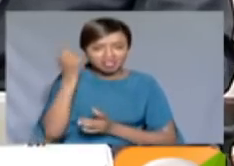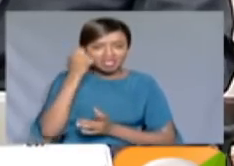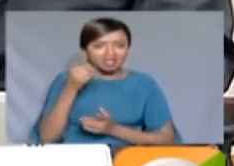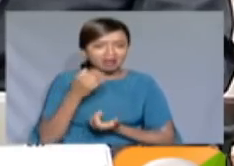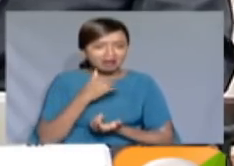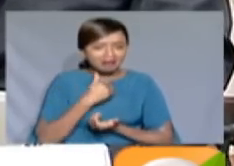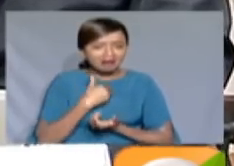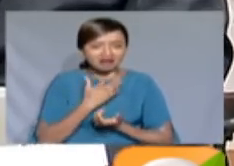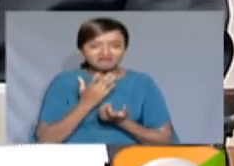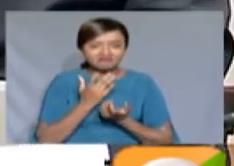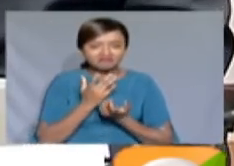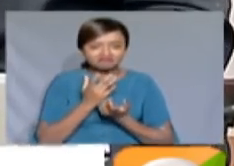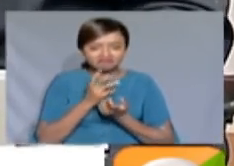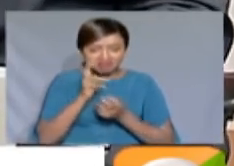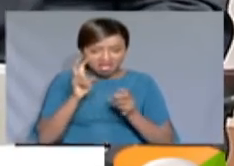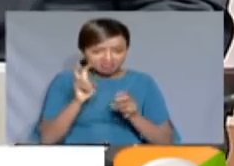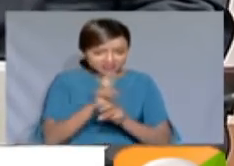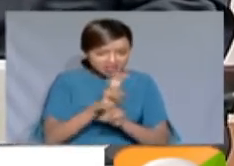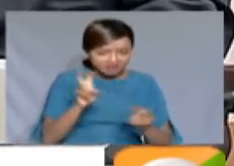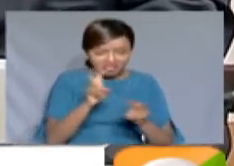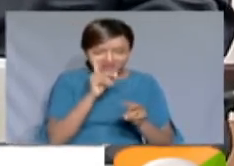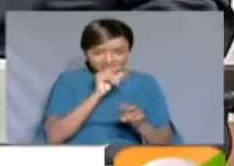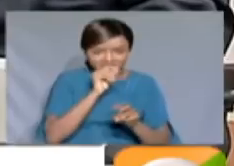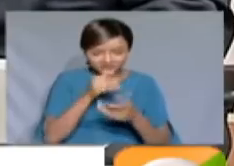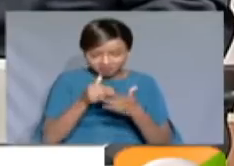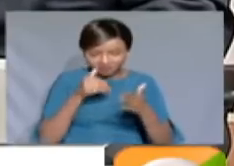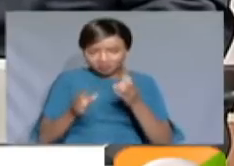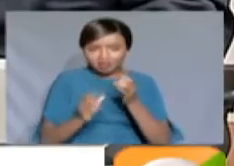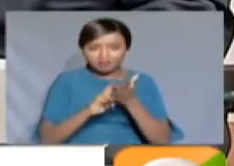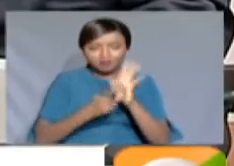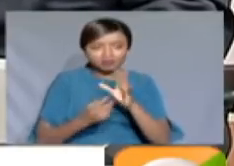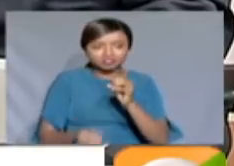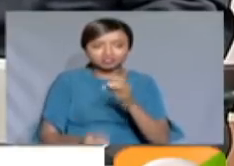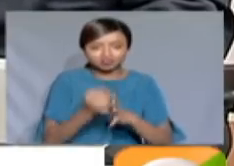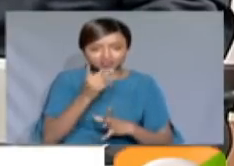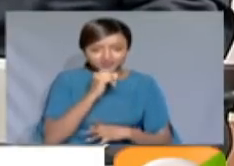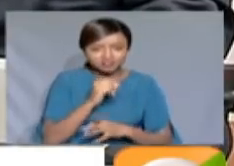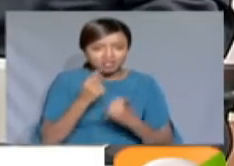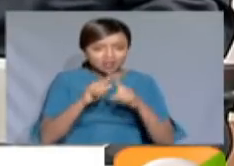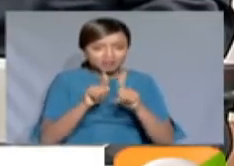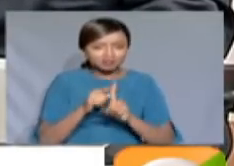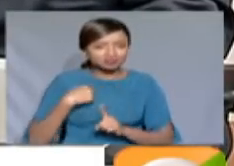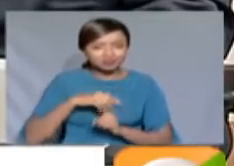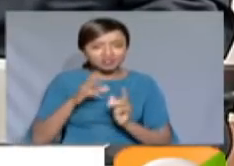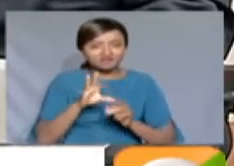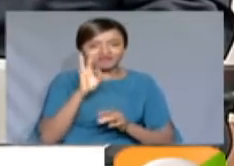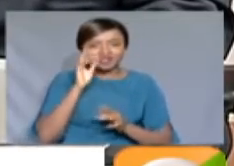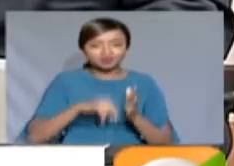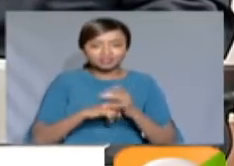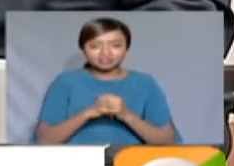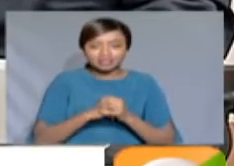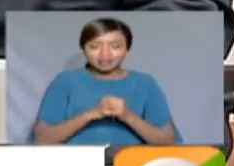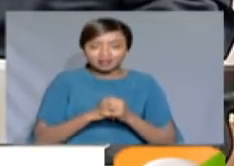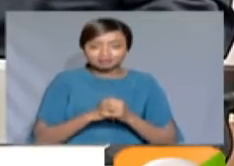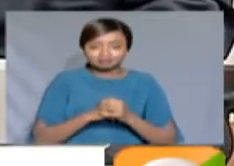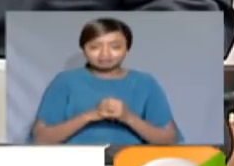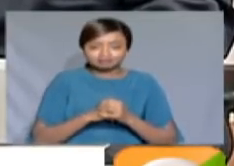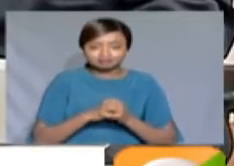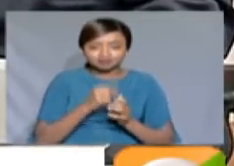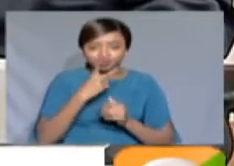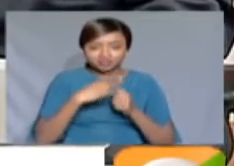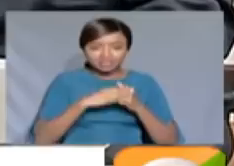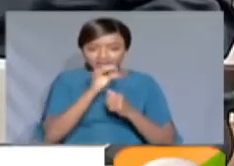before this project was launched and discovered that over 39% of people did not want to pay a levy. And the